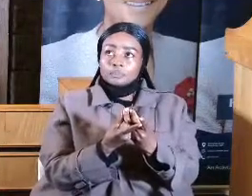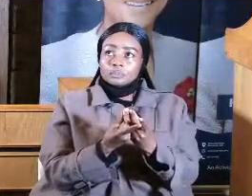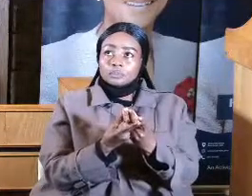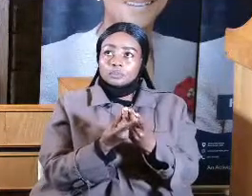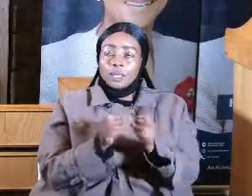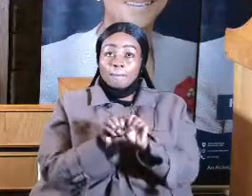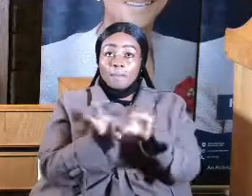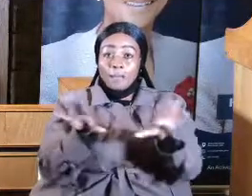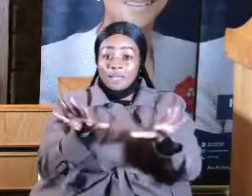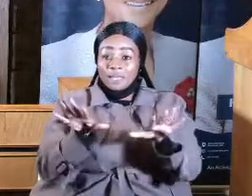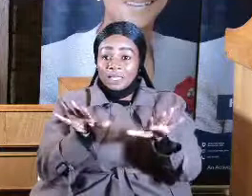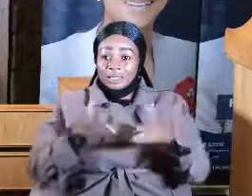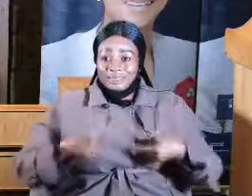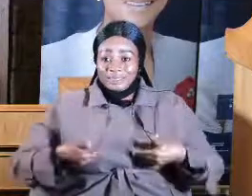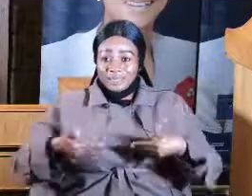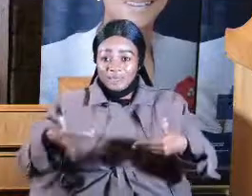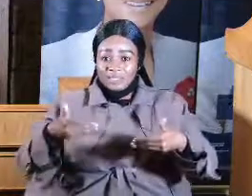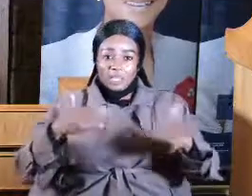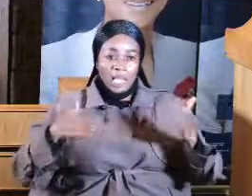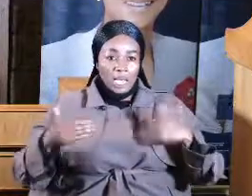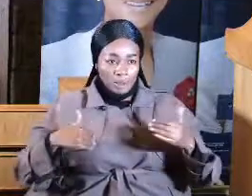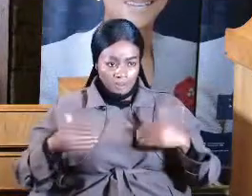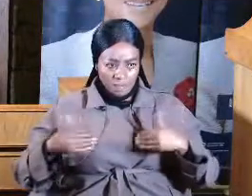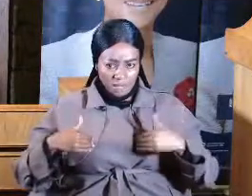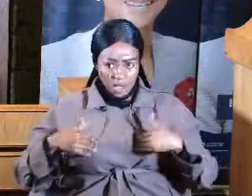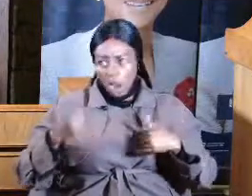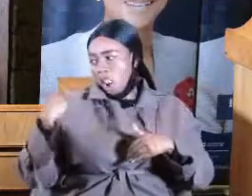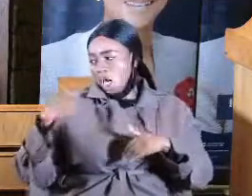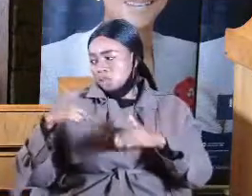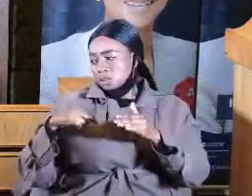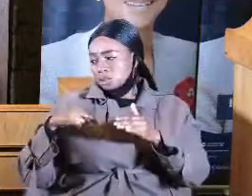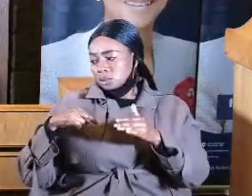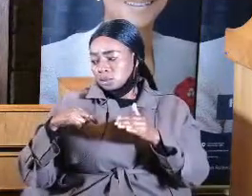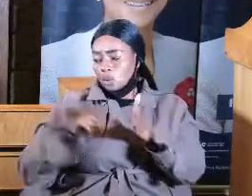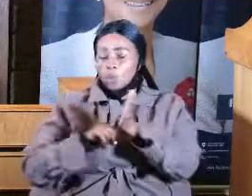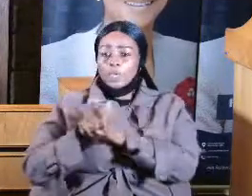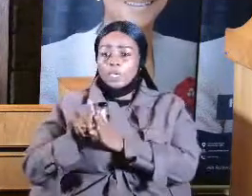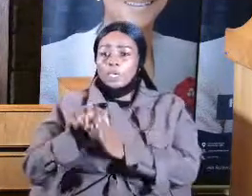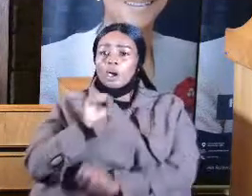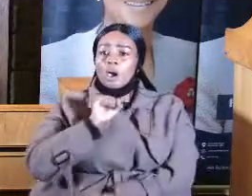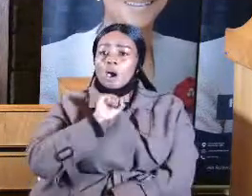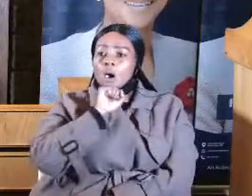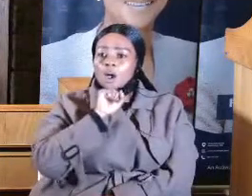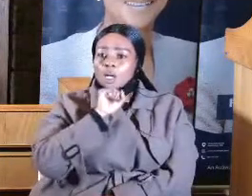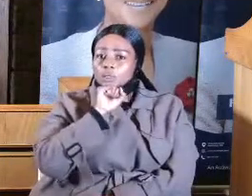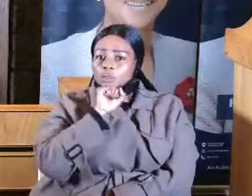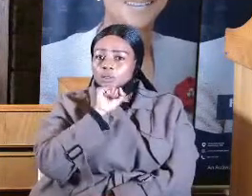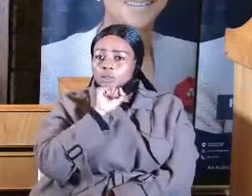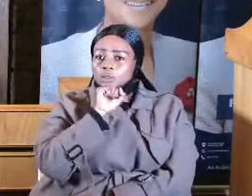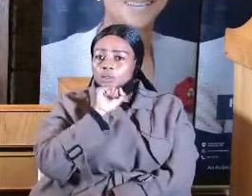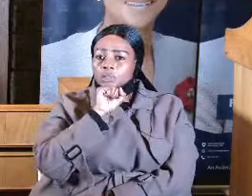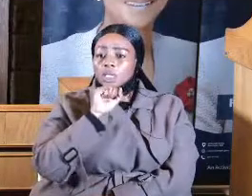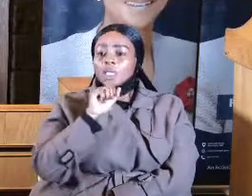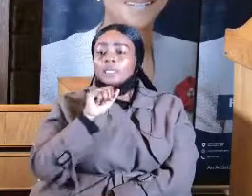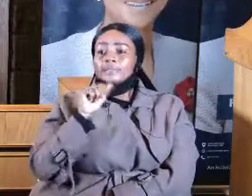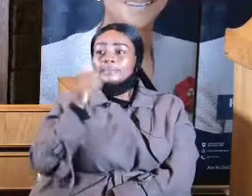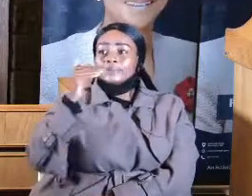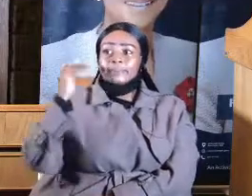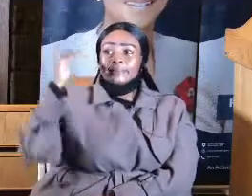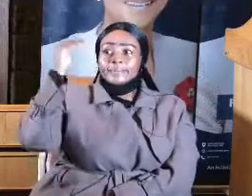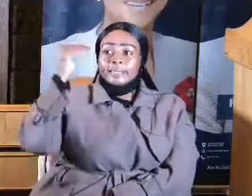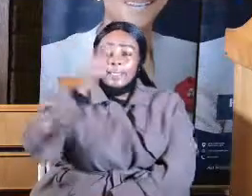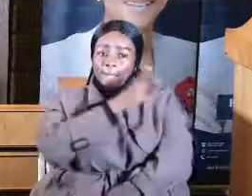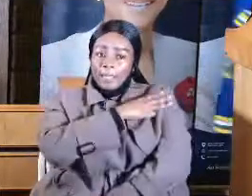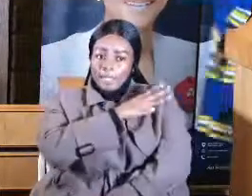Public Service and Administration has declared the last week of August as senior management,